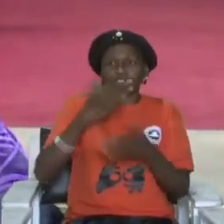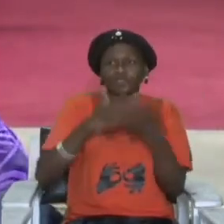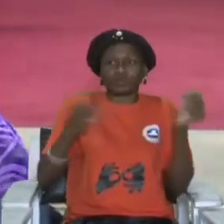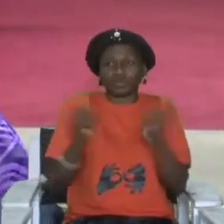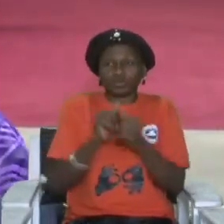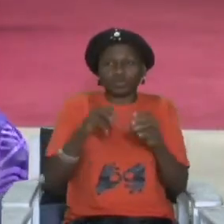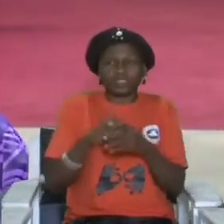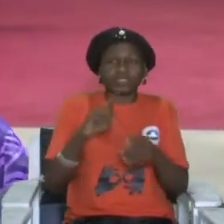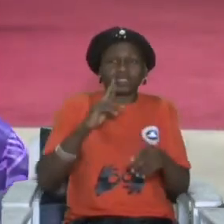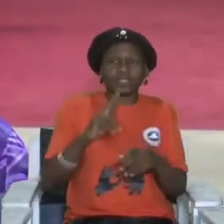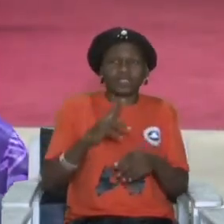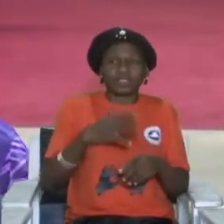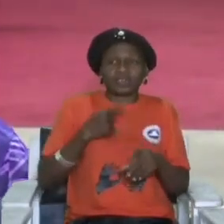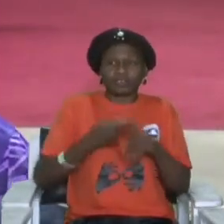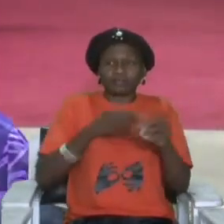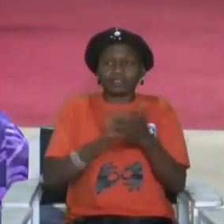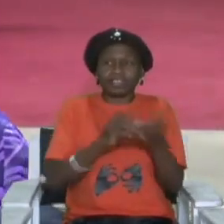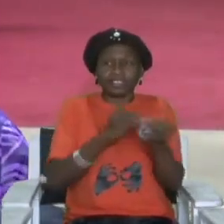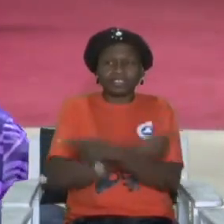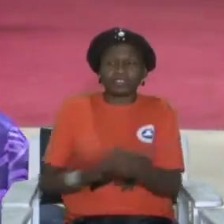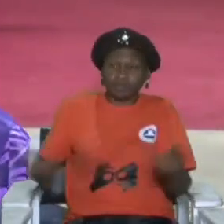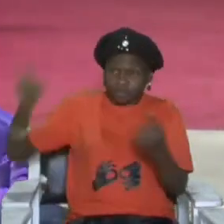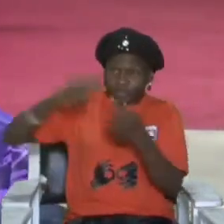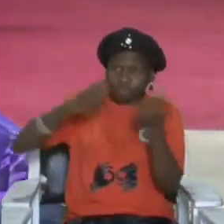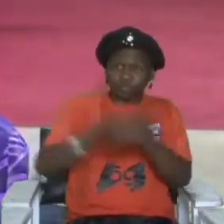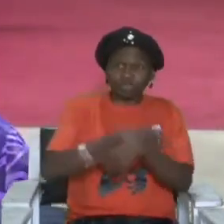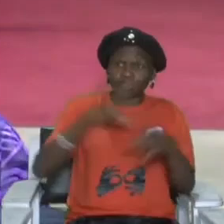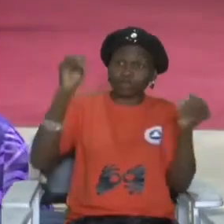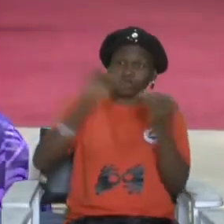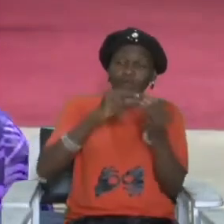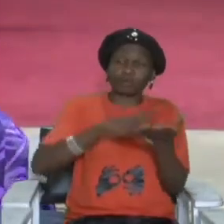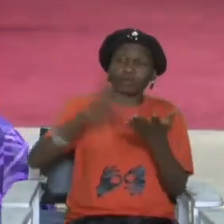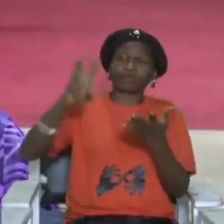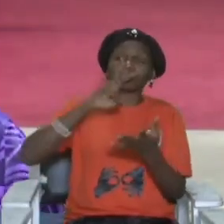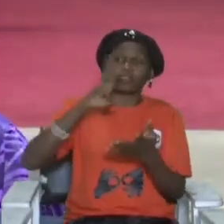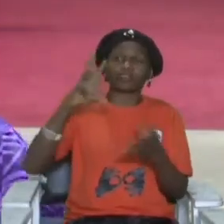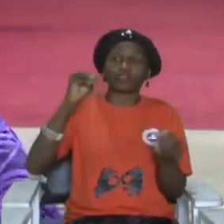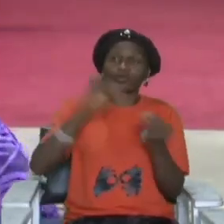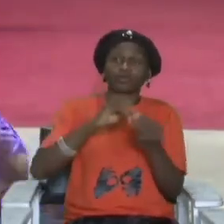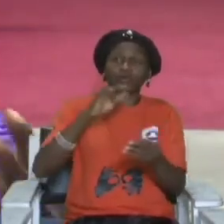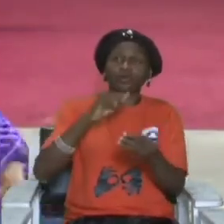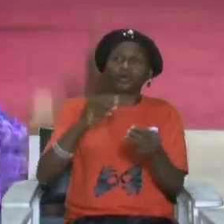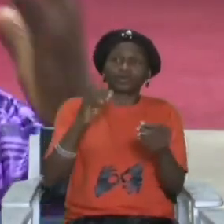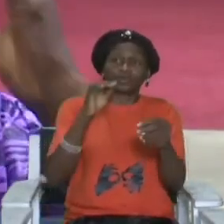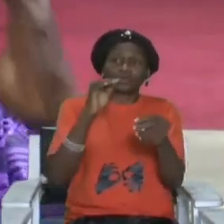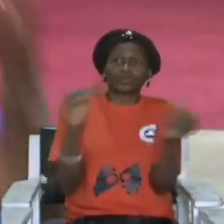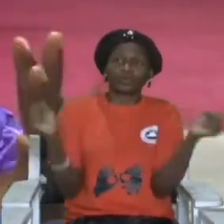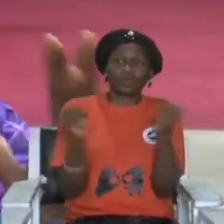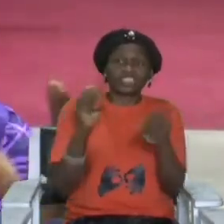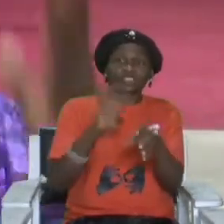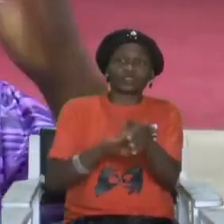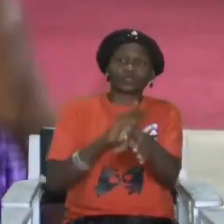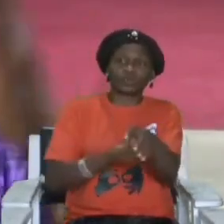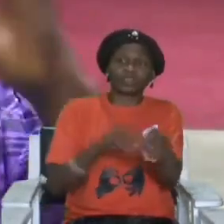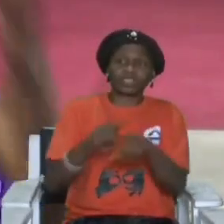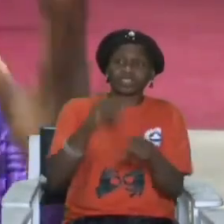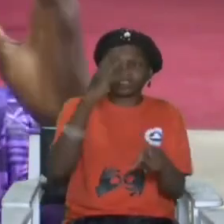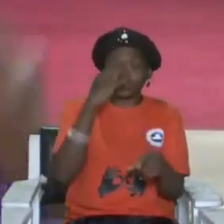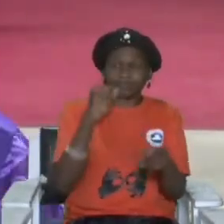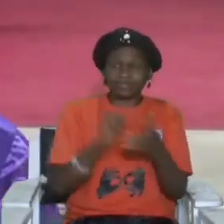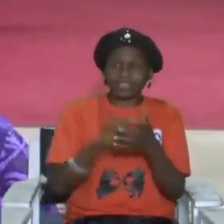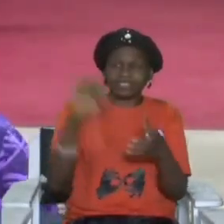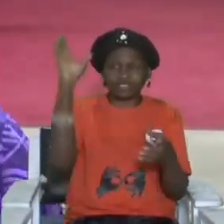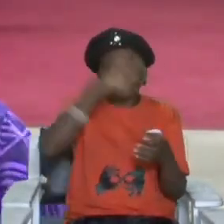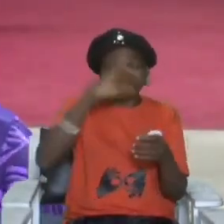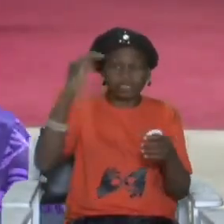me. And from that day to today, no more pure water, no more soaked towel. I can sleep. That strange headache